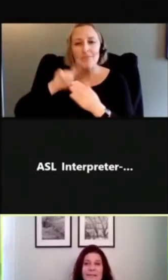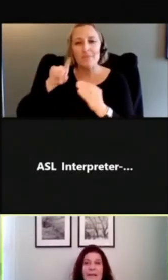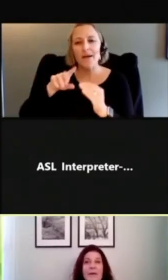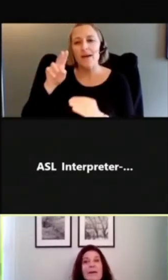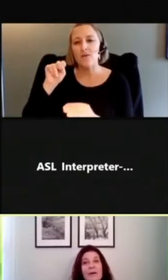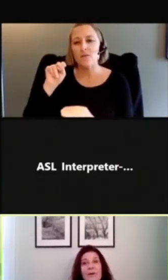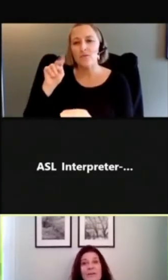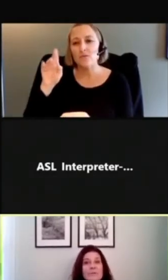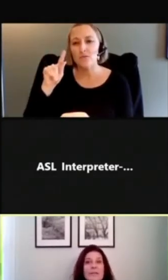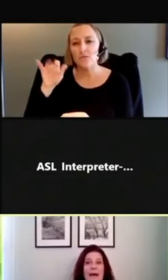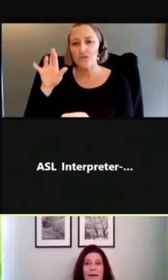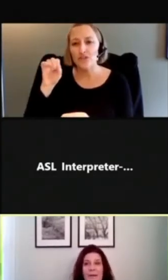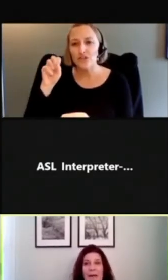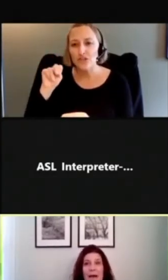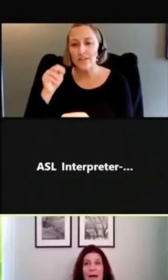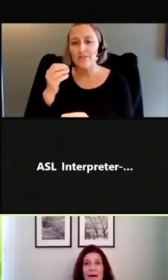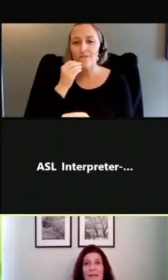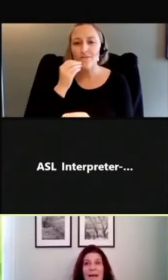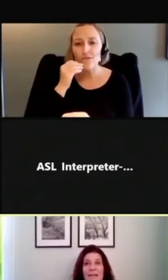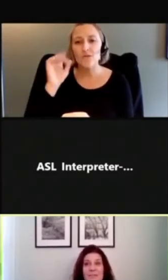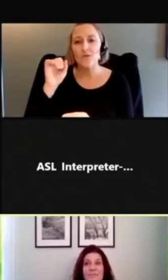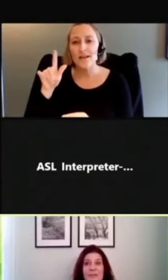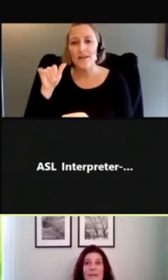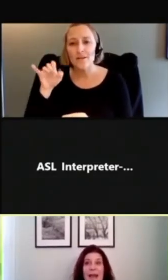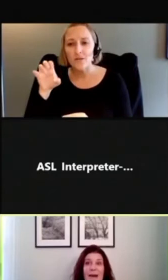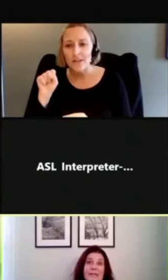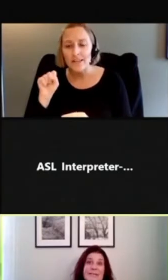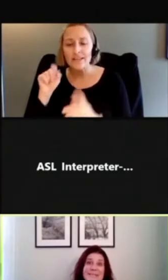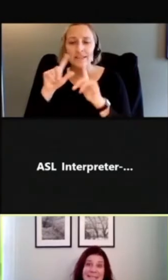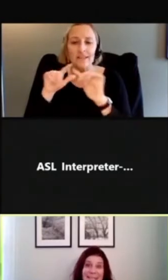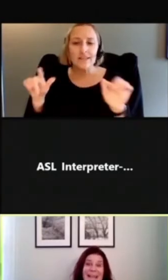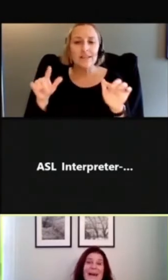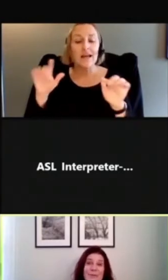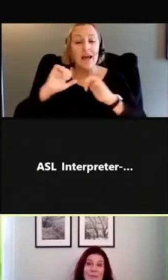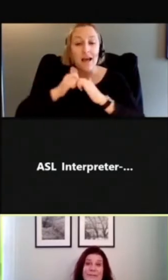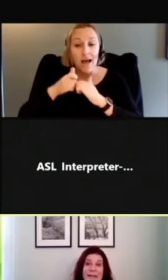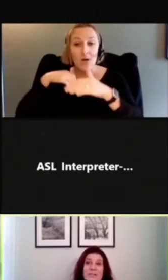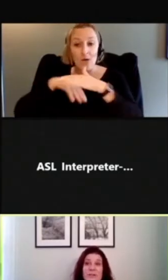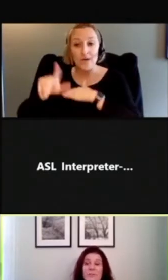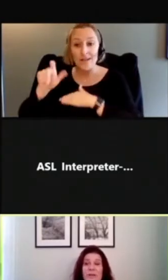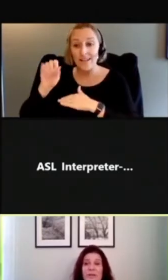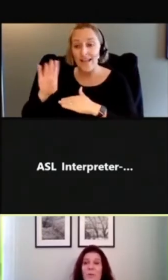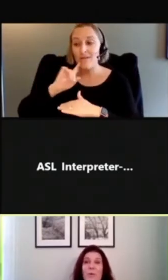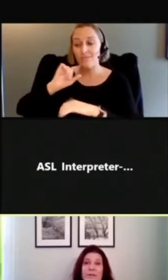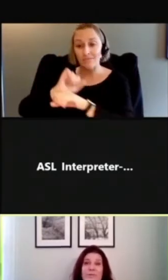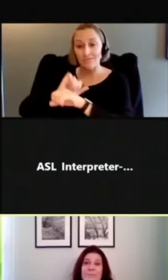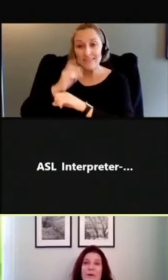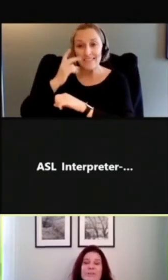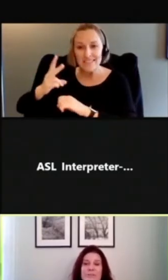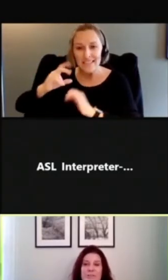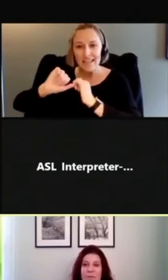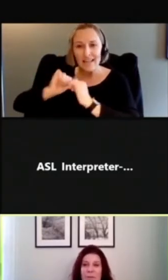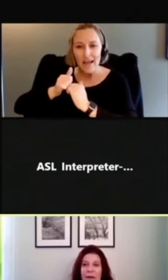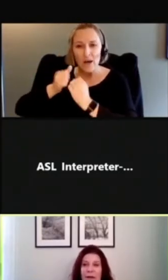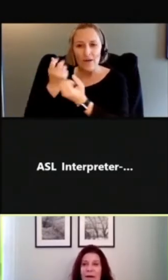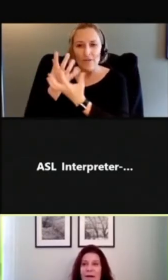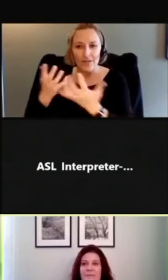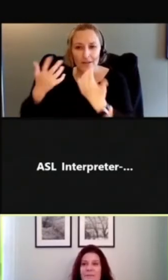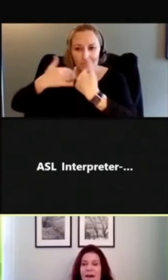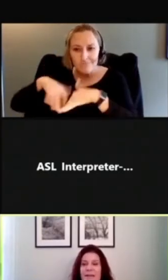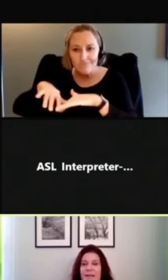kinds of things by going into a lab and actually figuring out and seeing how things actually work. What a great